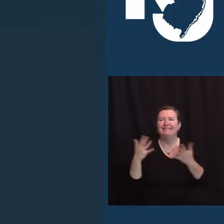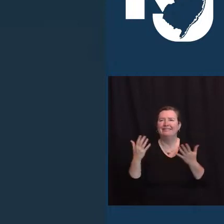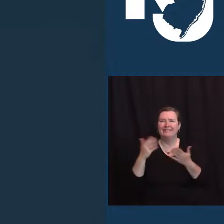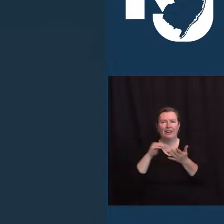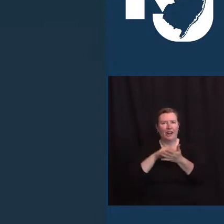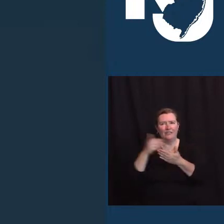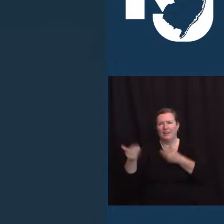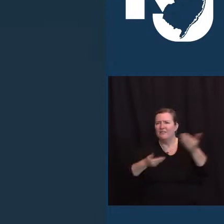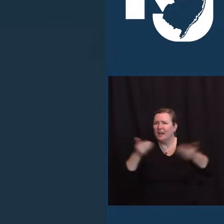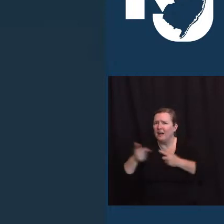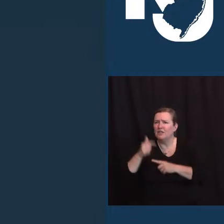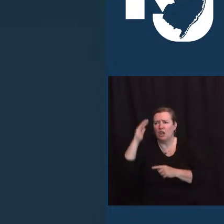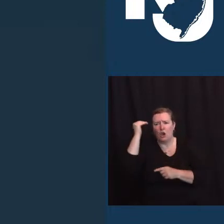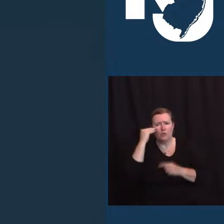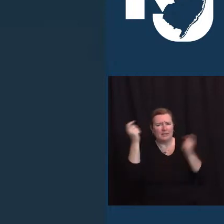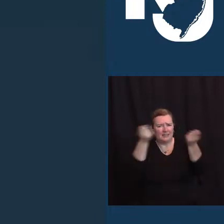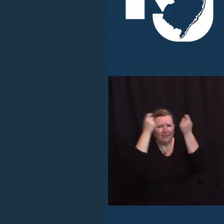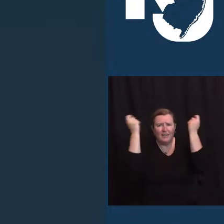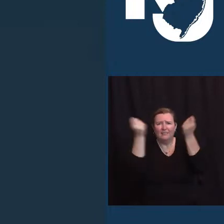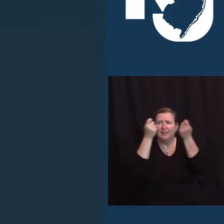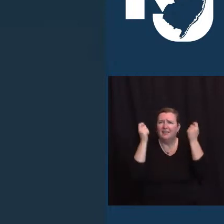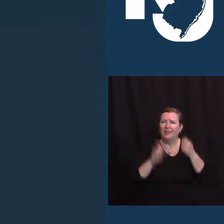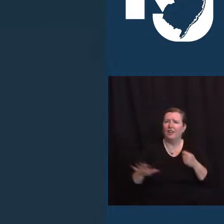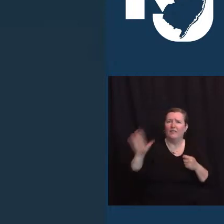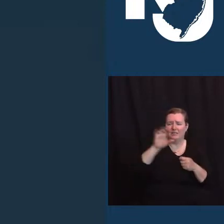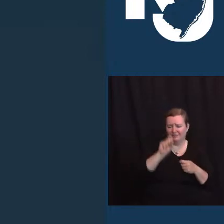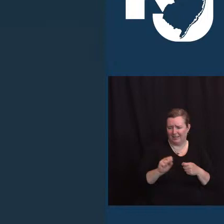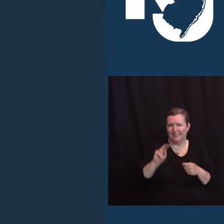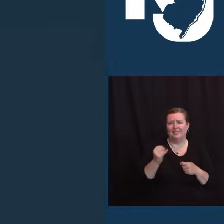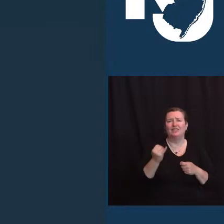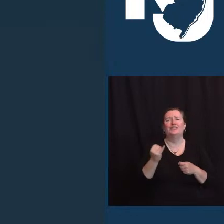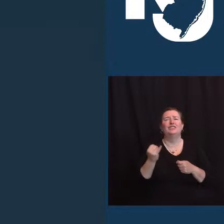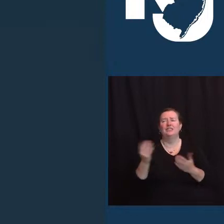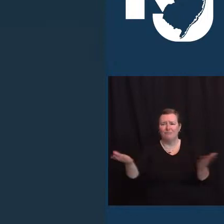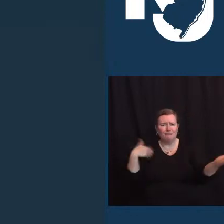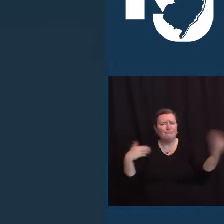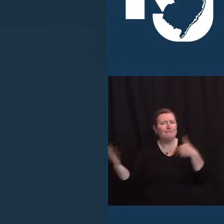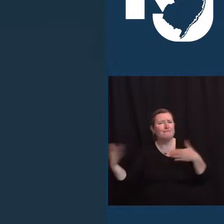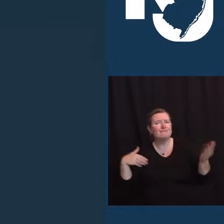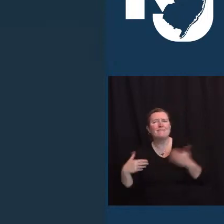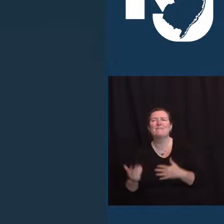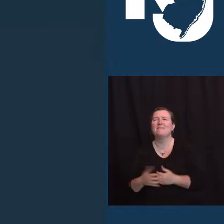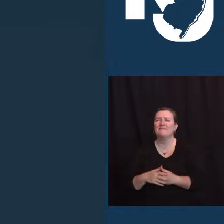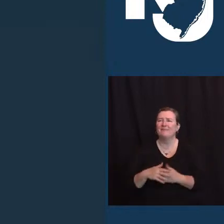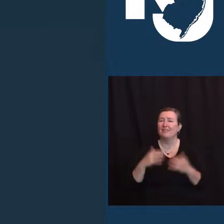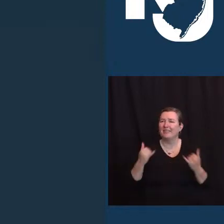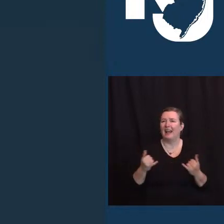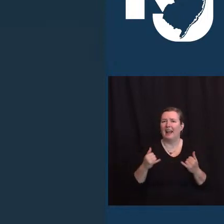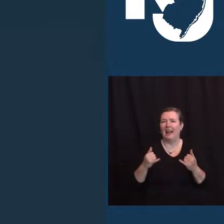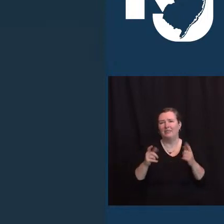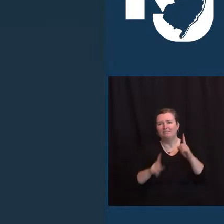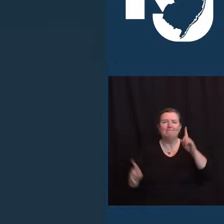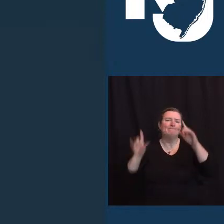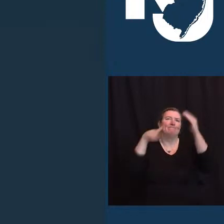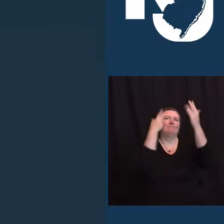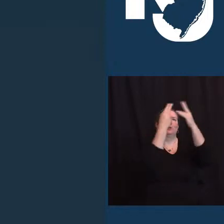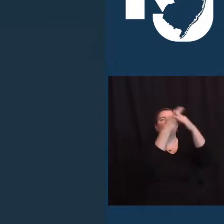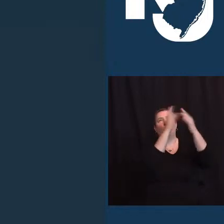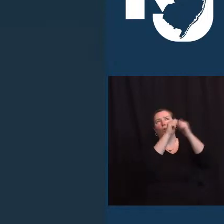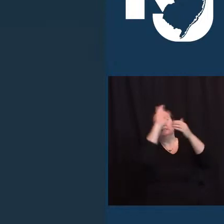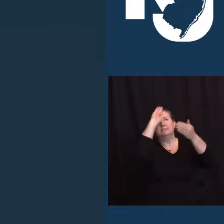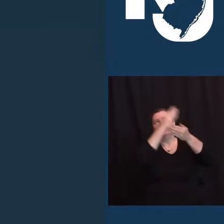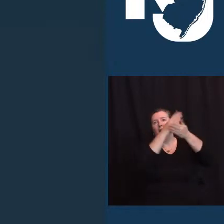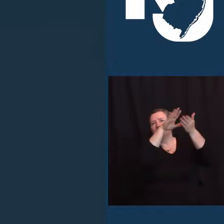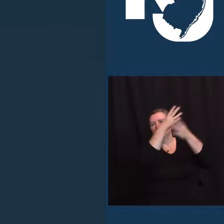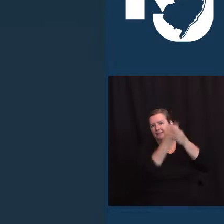other gatherings across South Jersey. William has been reunited with his son, Kenneth, who tragically